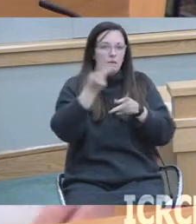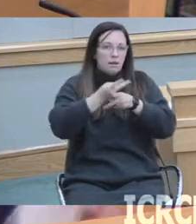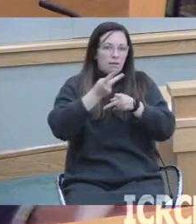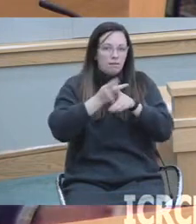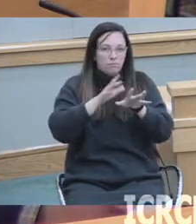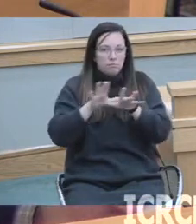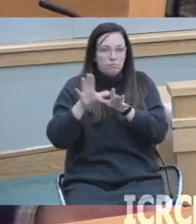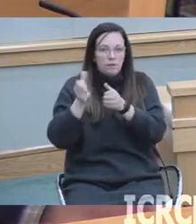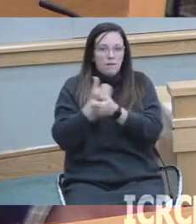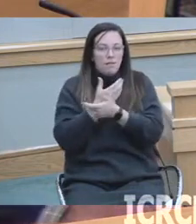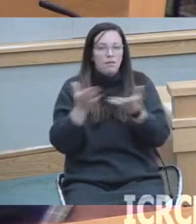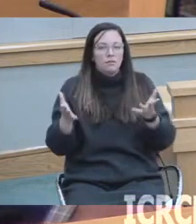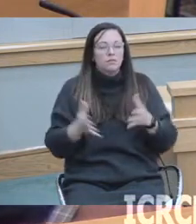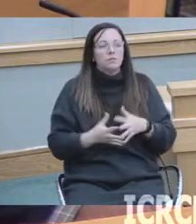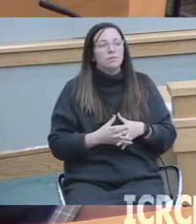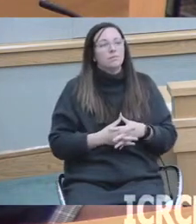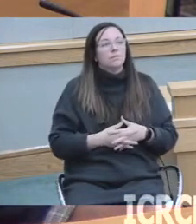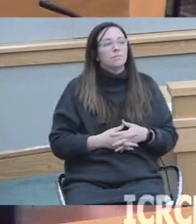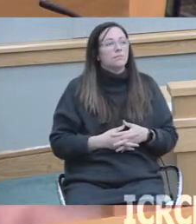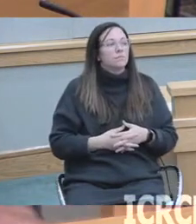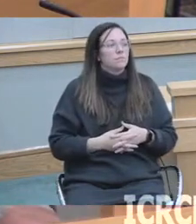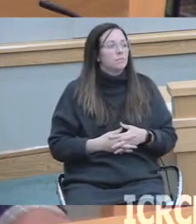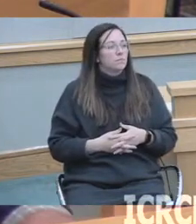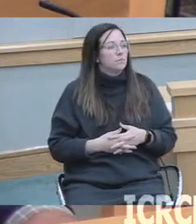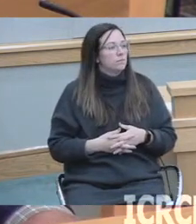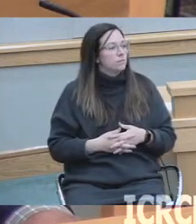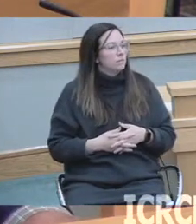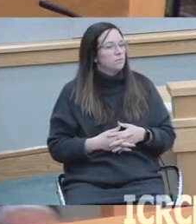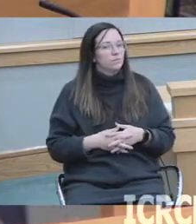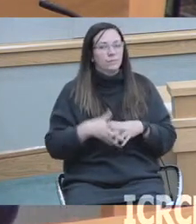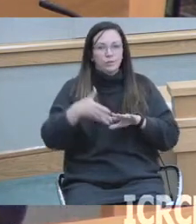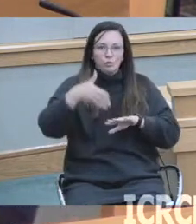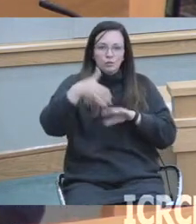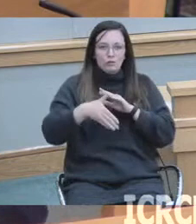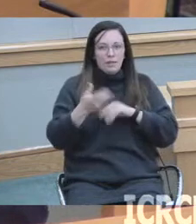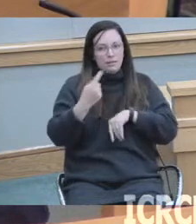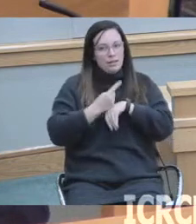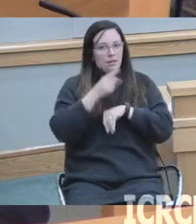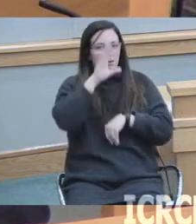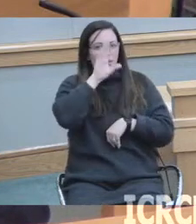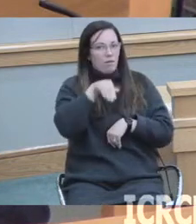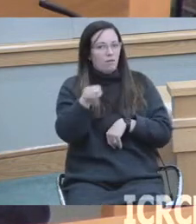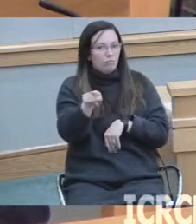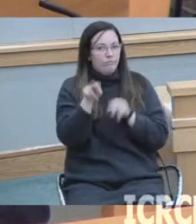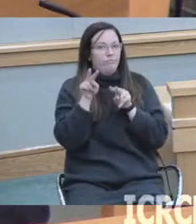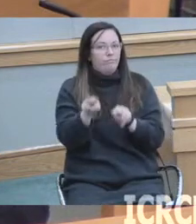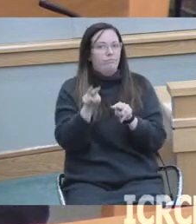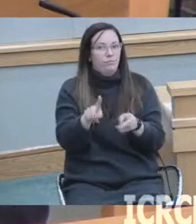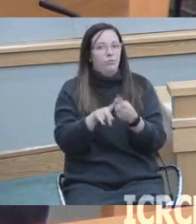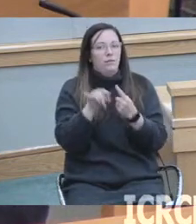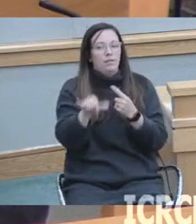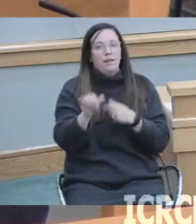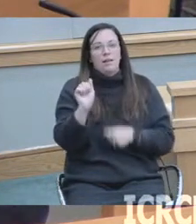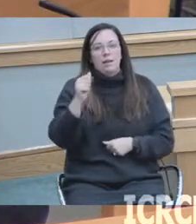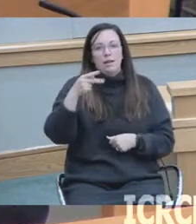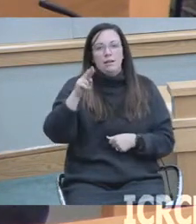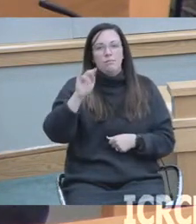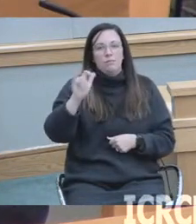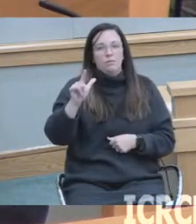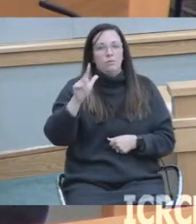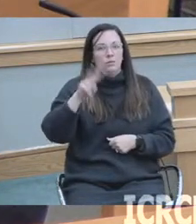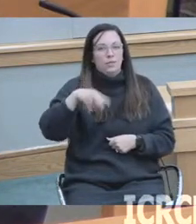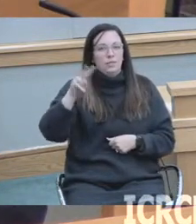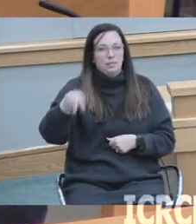everything. The Shred Day, I know everybody looks forward to that. Shred Day is April 22nd. I know there was